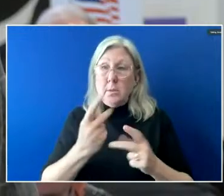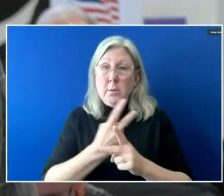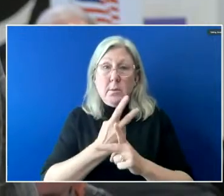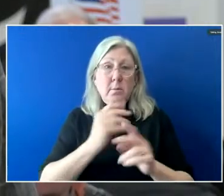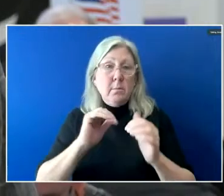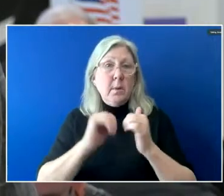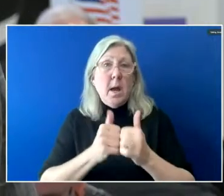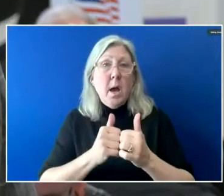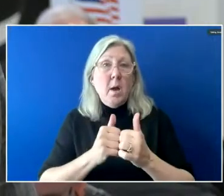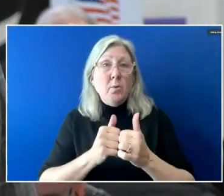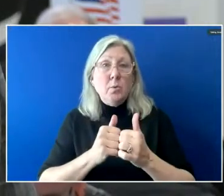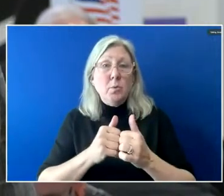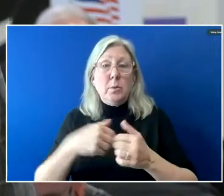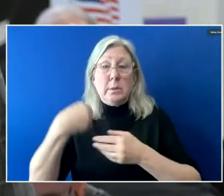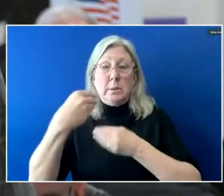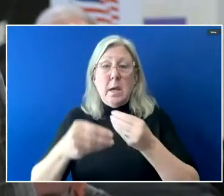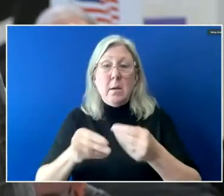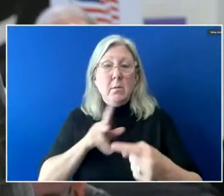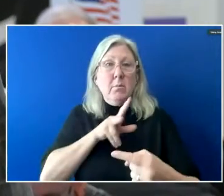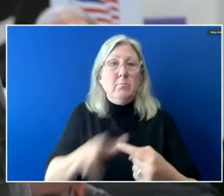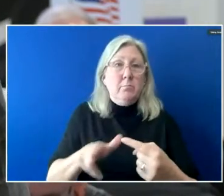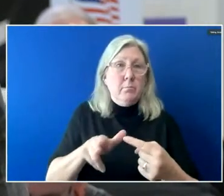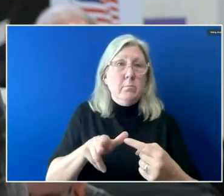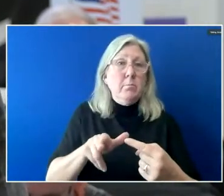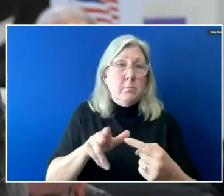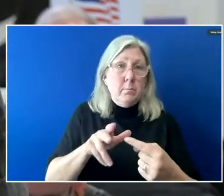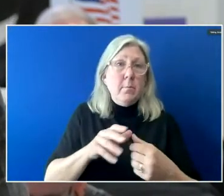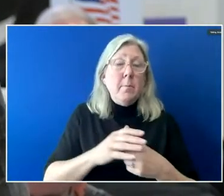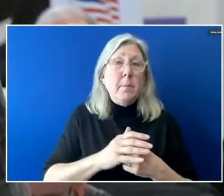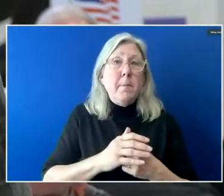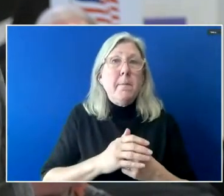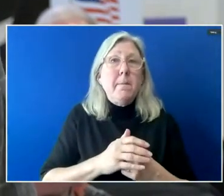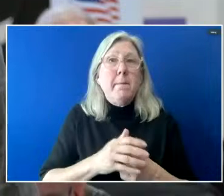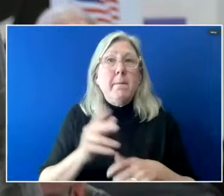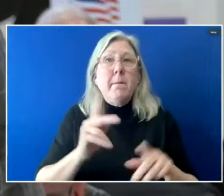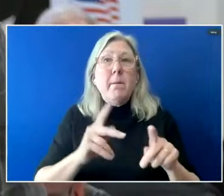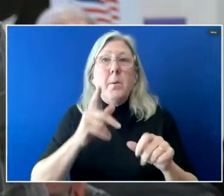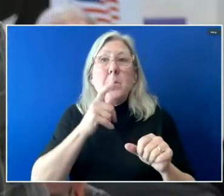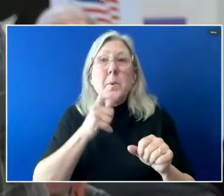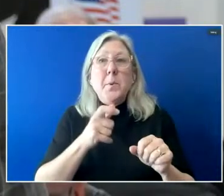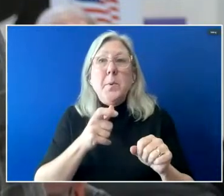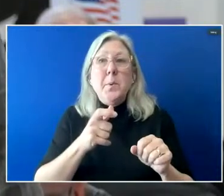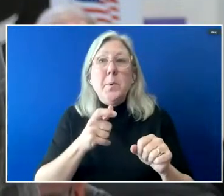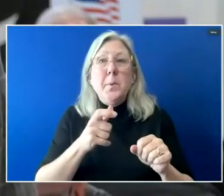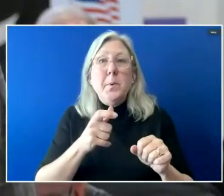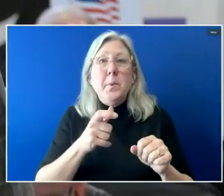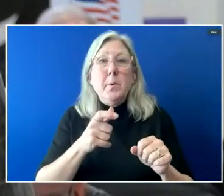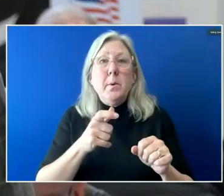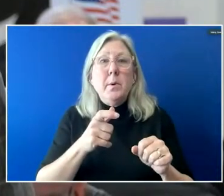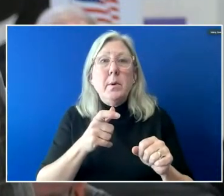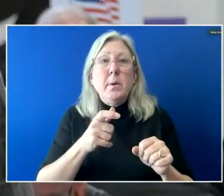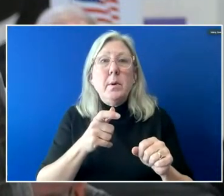break that cycle those who are